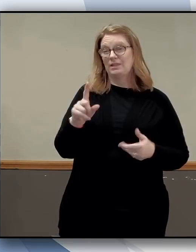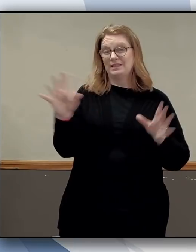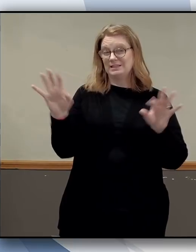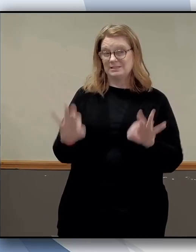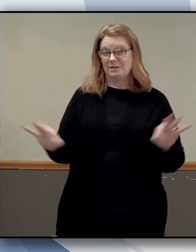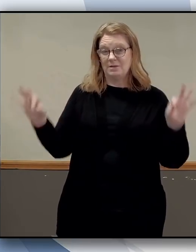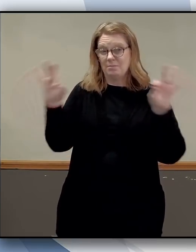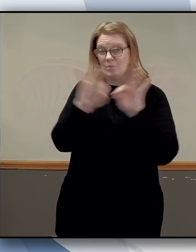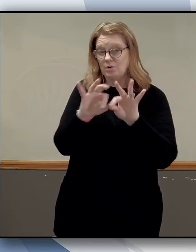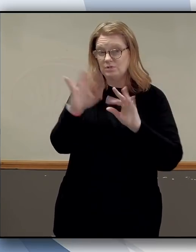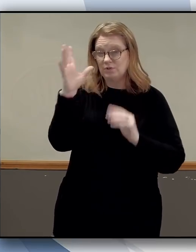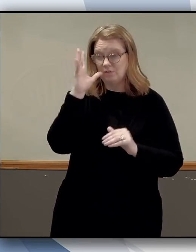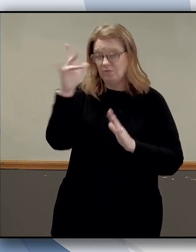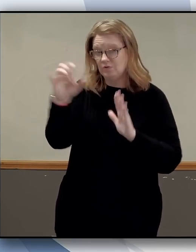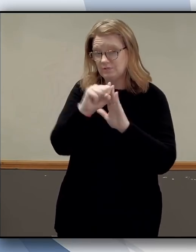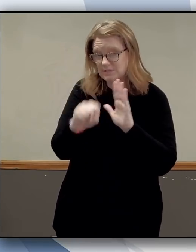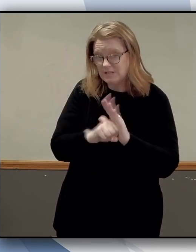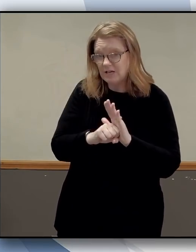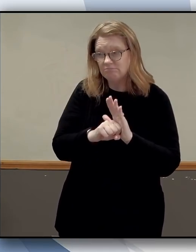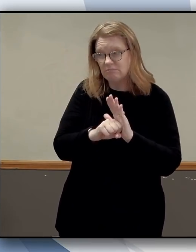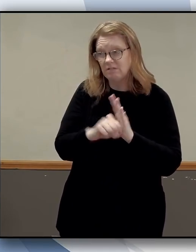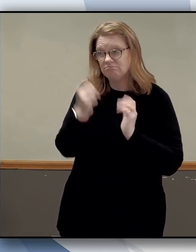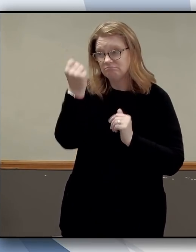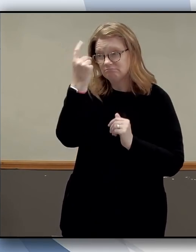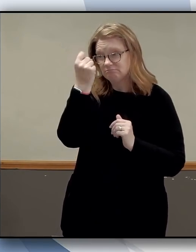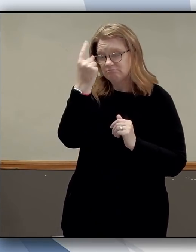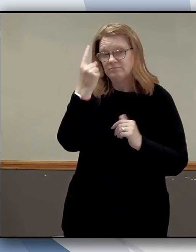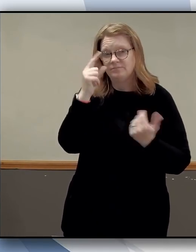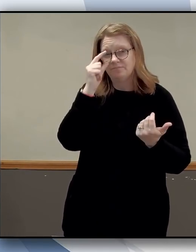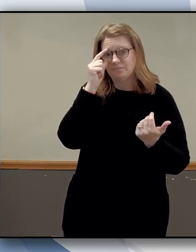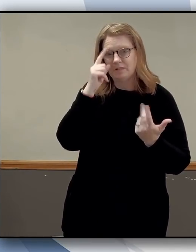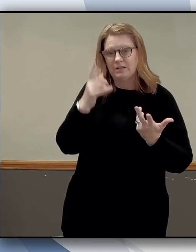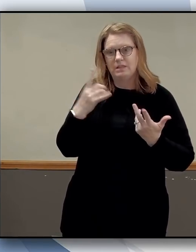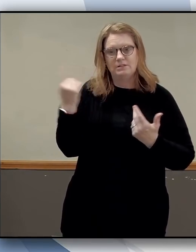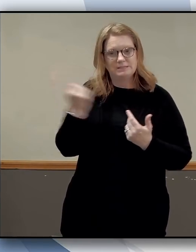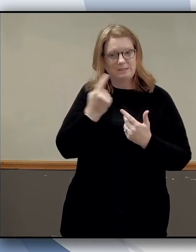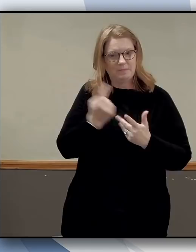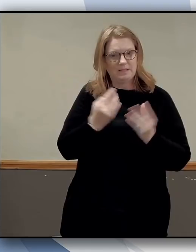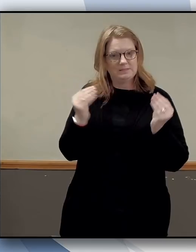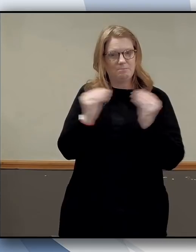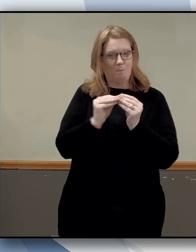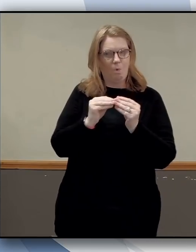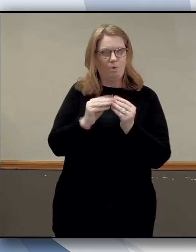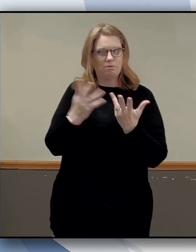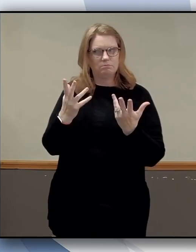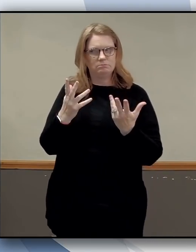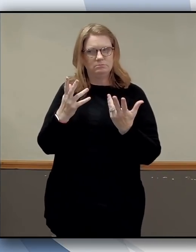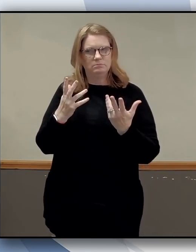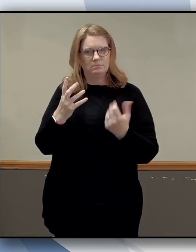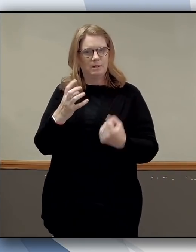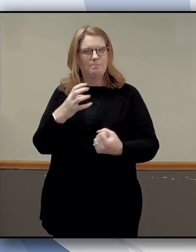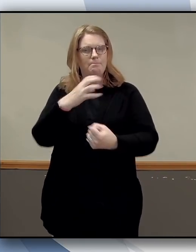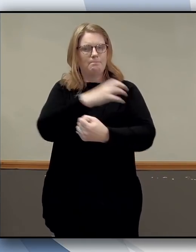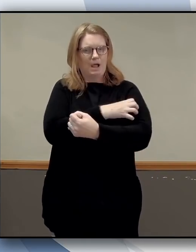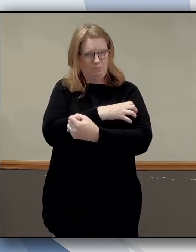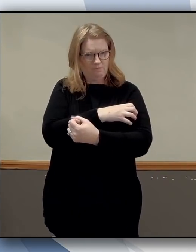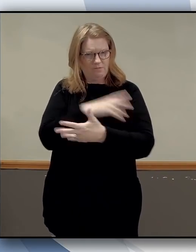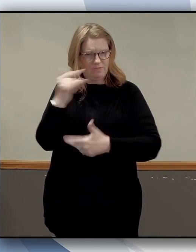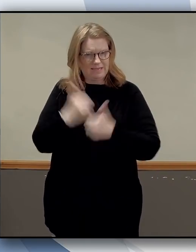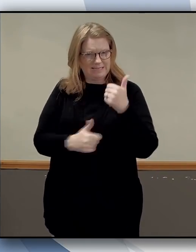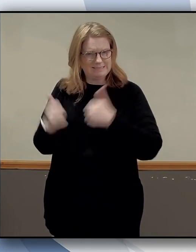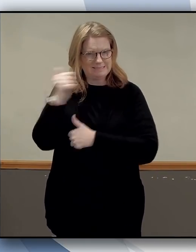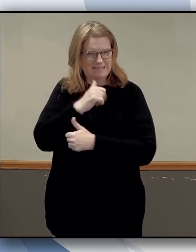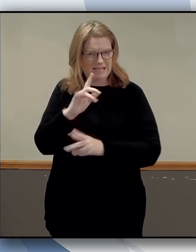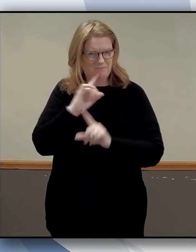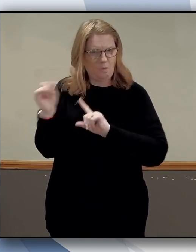future of our state that we do understand that there is something that is more powerful than an executive order, or infinitely